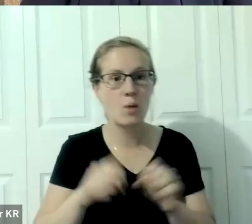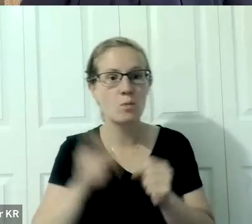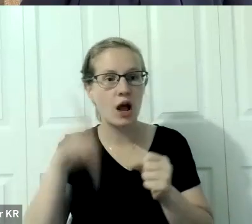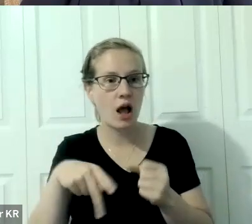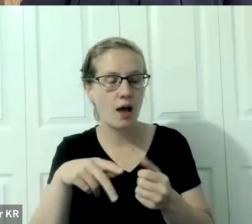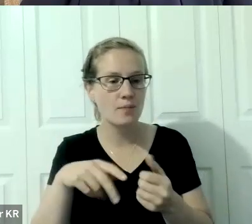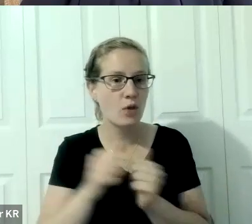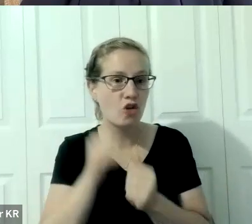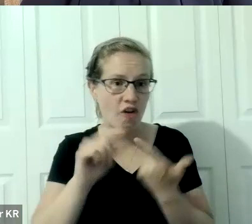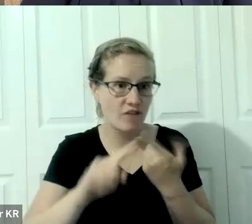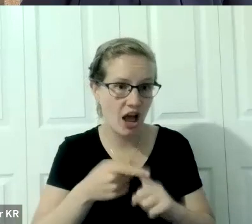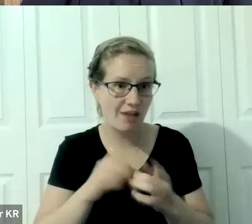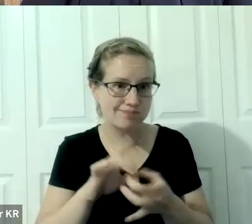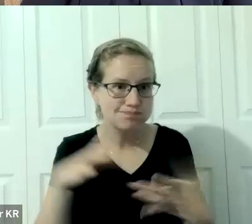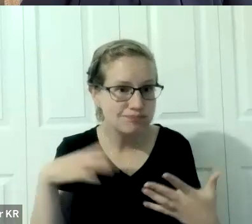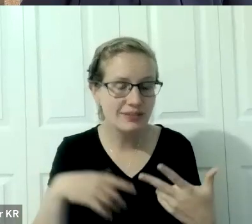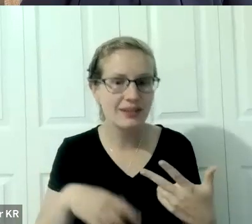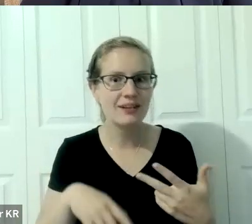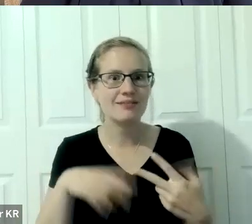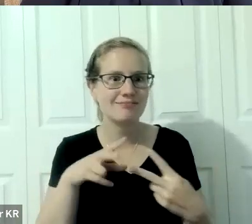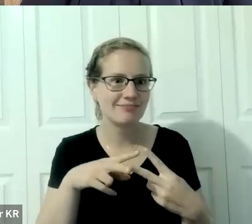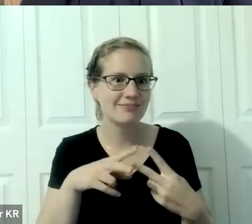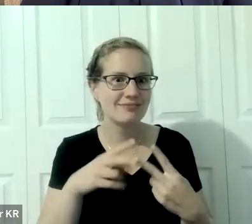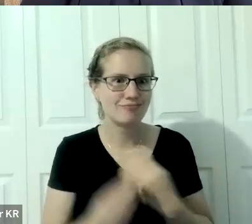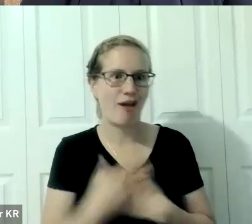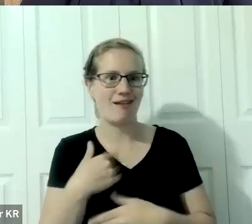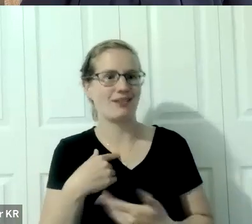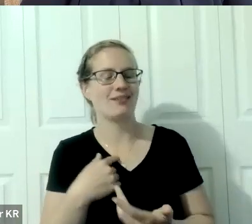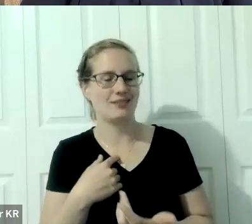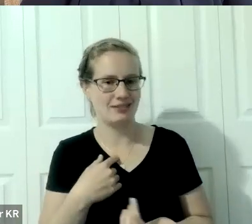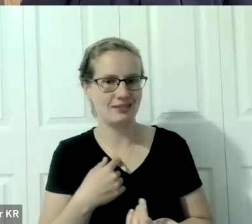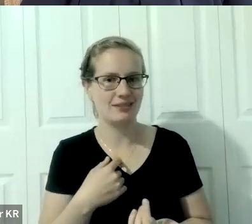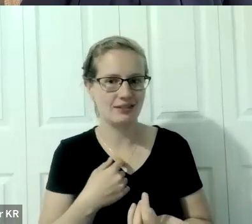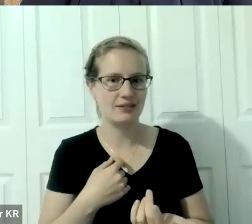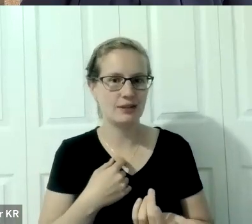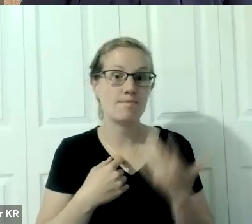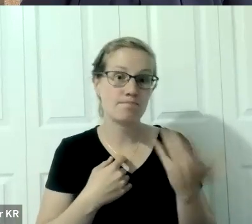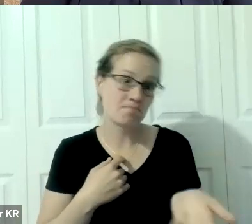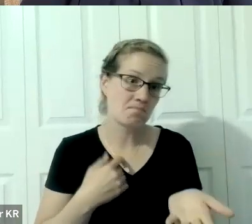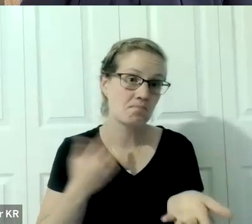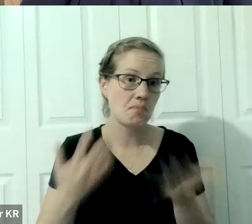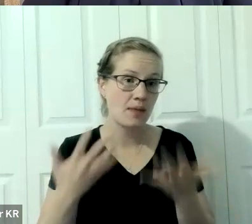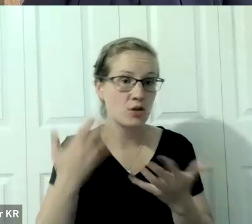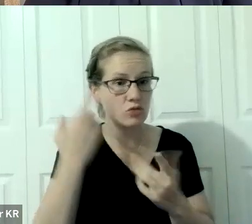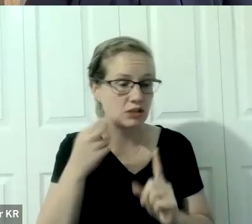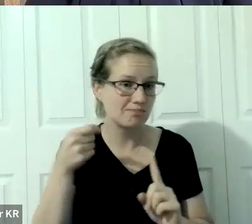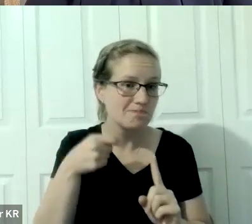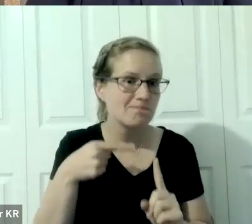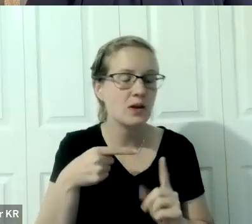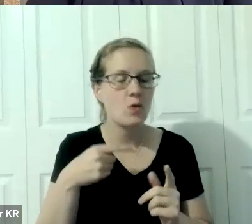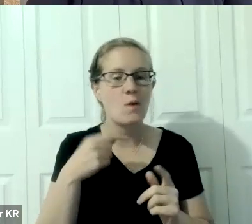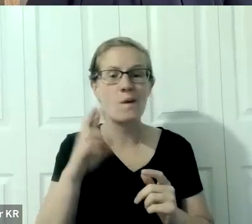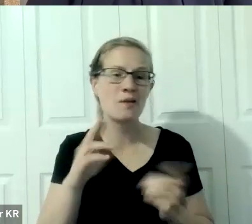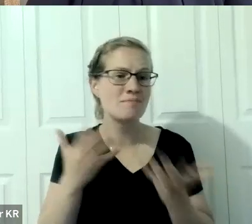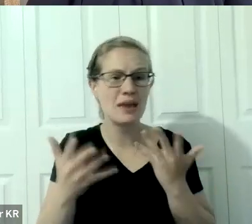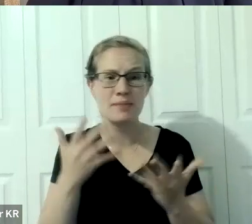with a girlfriend. You know, so it was triggered that way. So there might be a trigger, or it might just